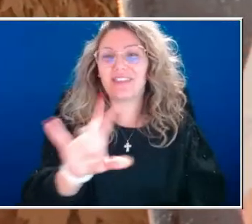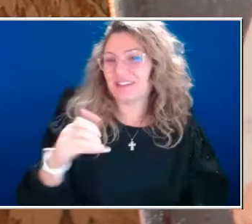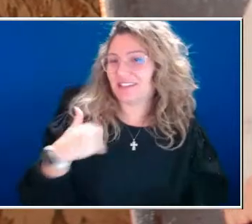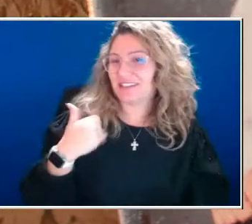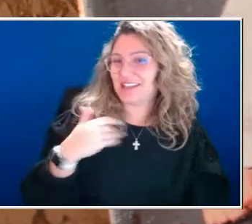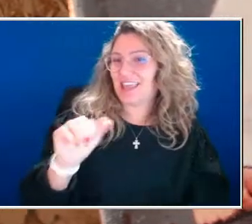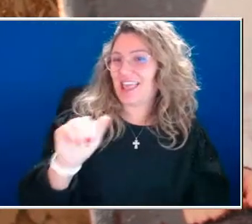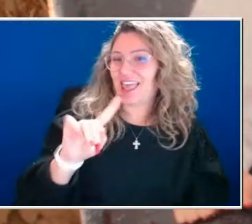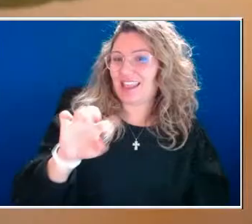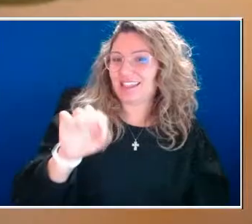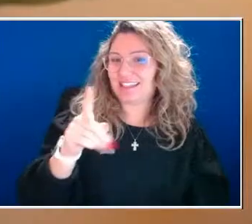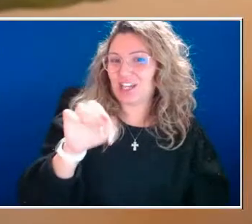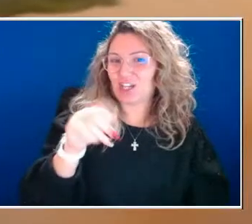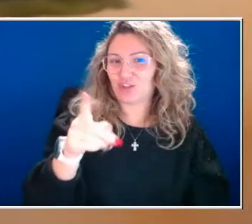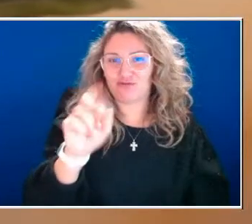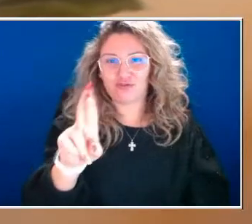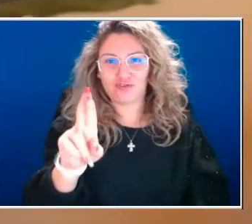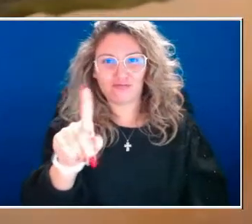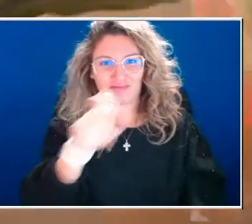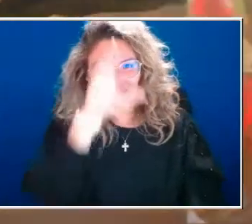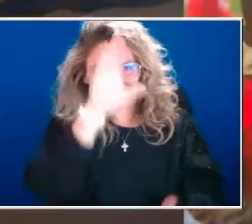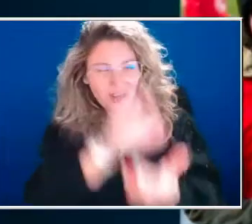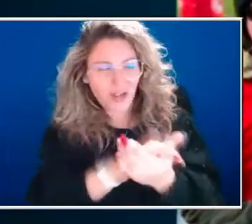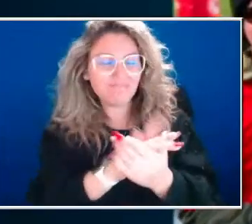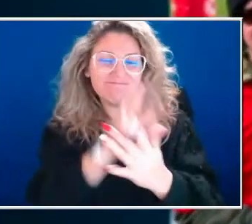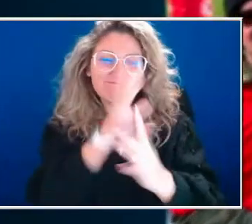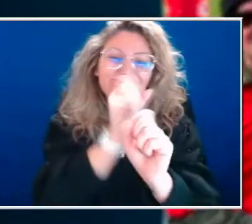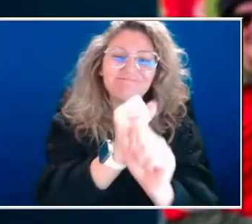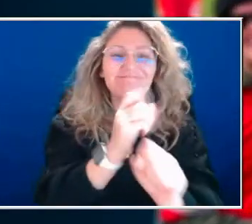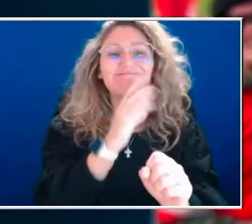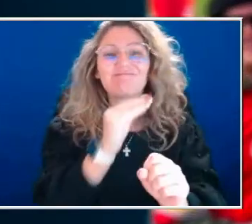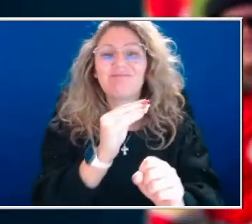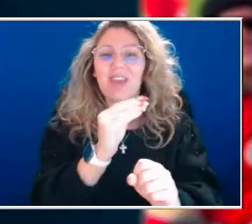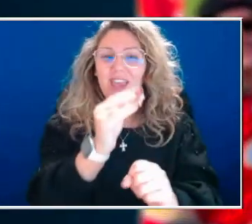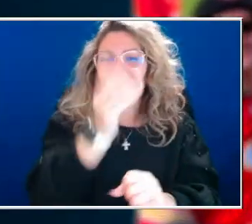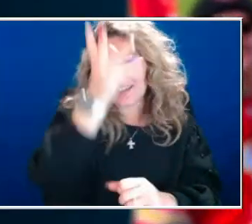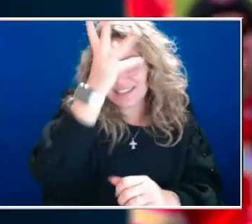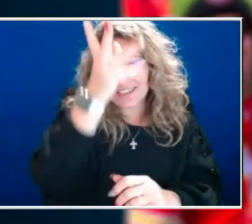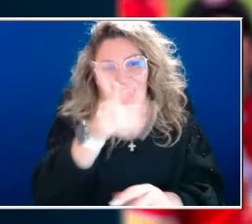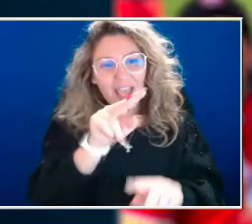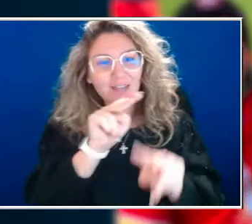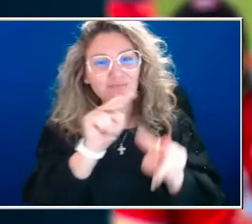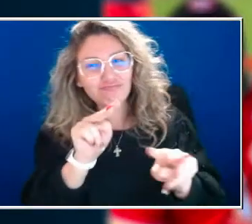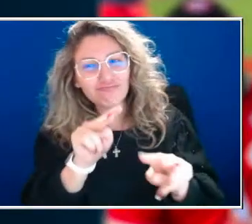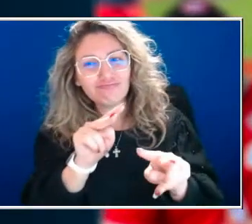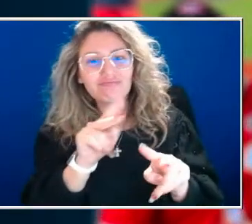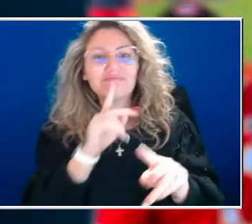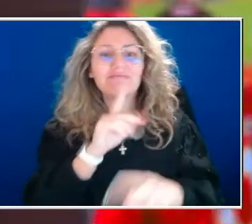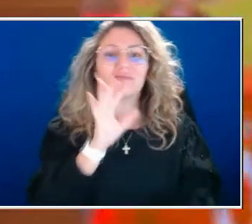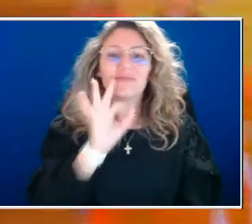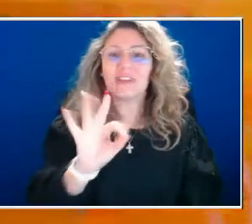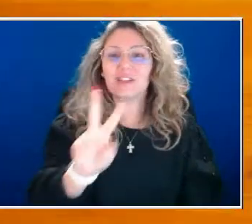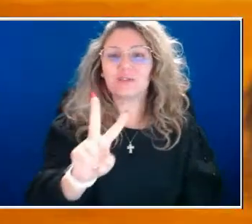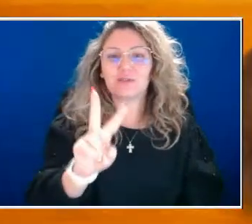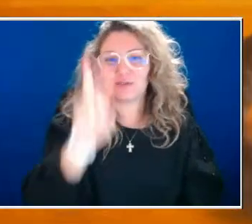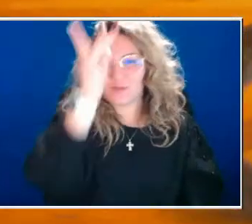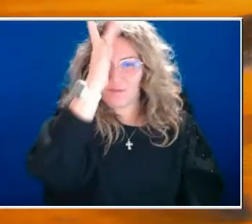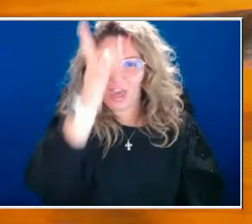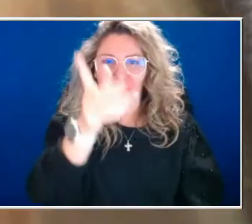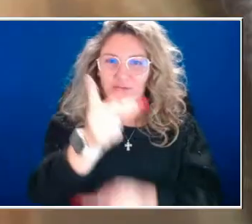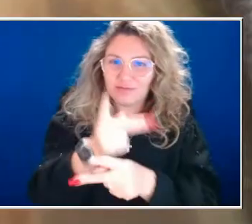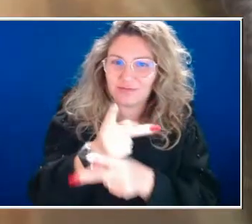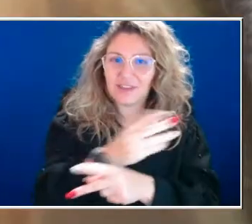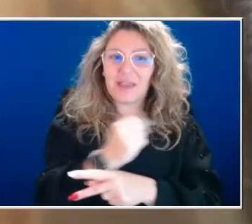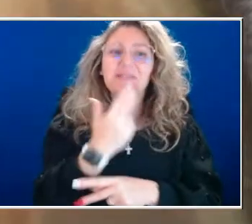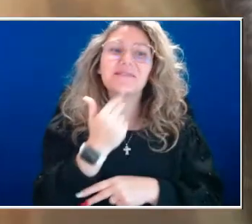a husband she adores, a dad she loves looking after, I have a 92-year-old father that I currently take care of. and a sweet senior